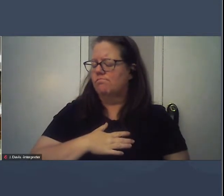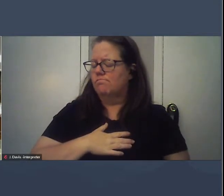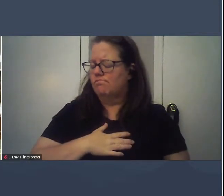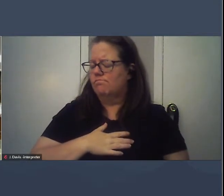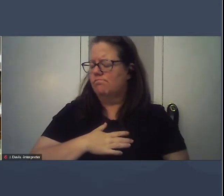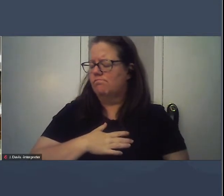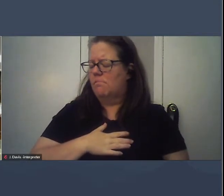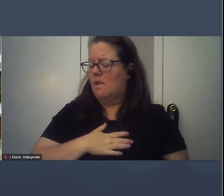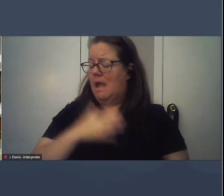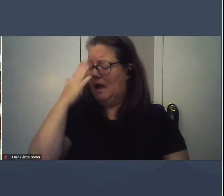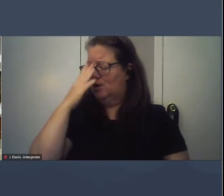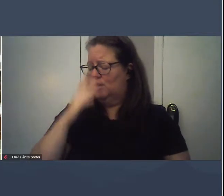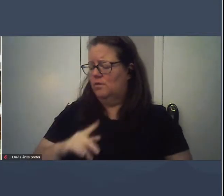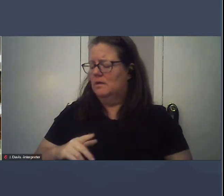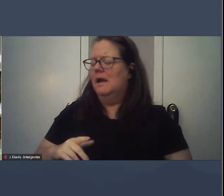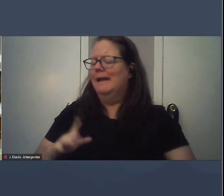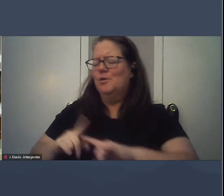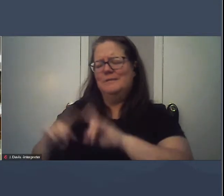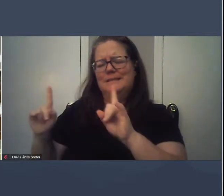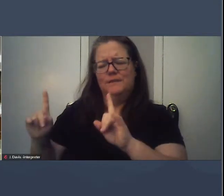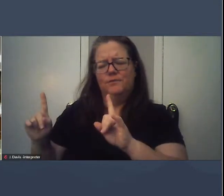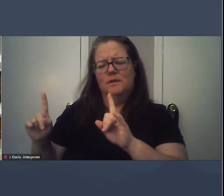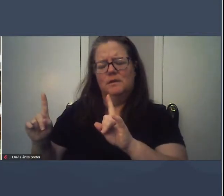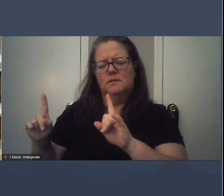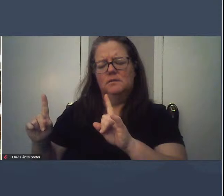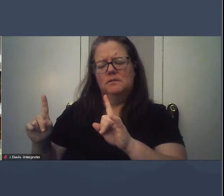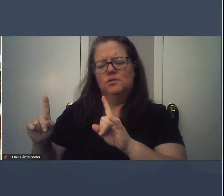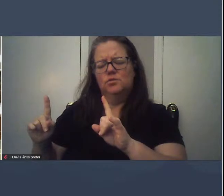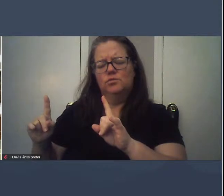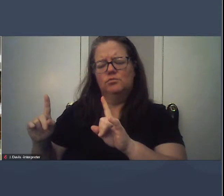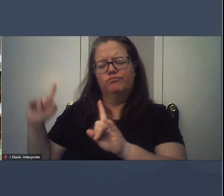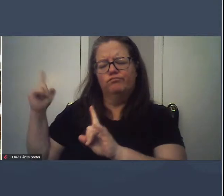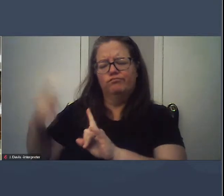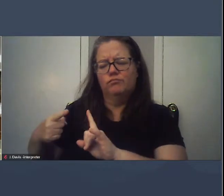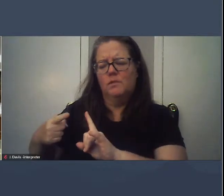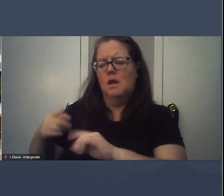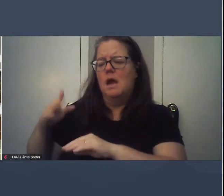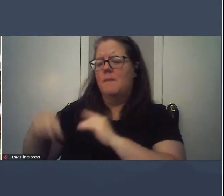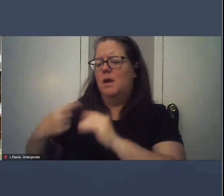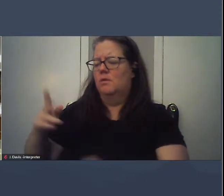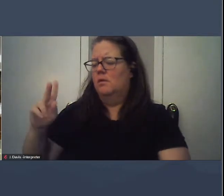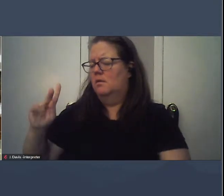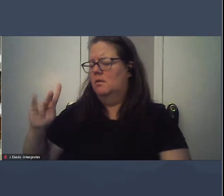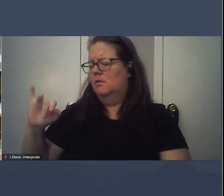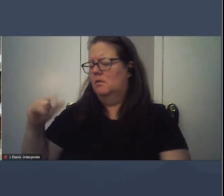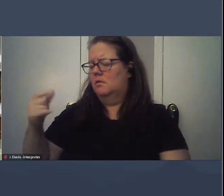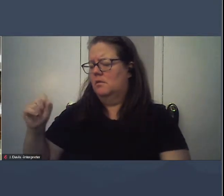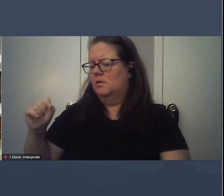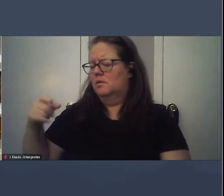and I know it's the different circumstances dealing with the Kingsport